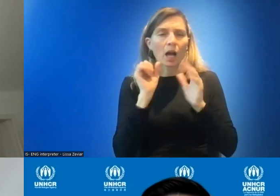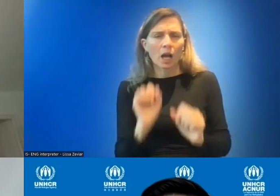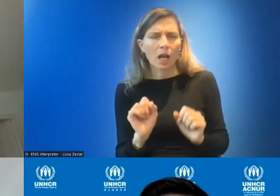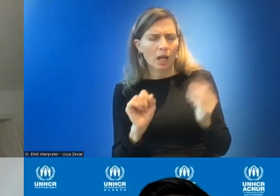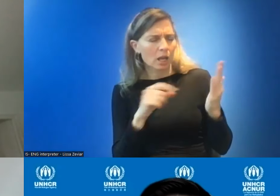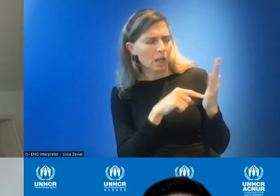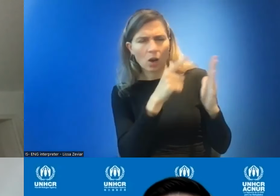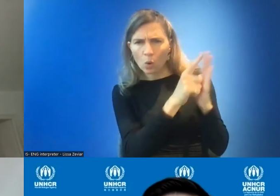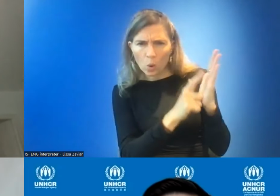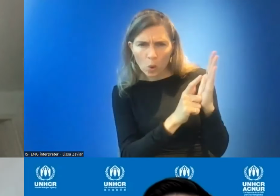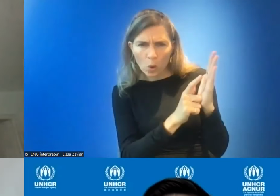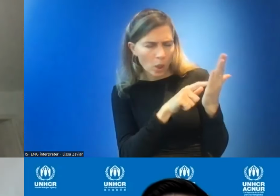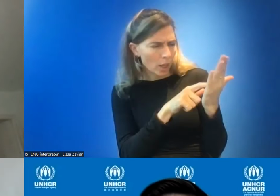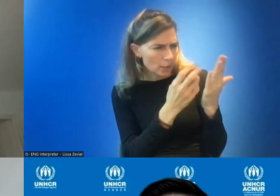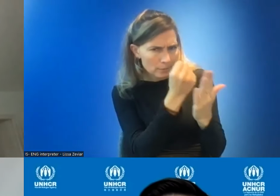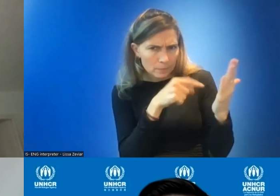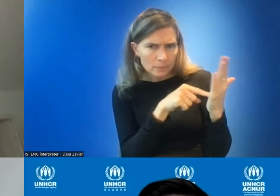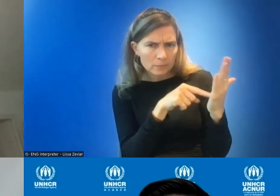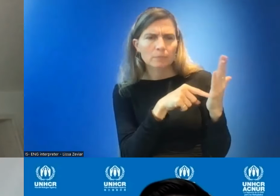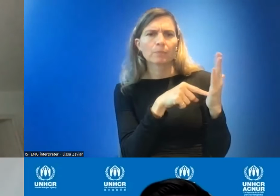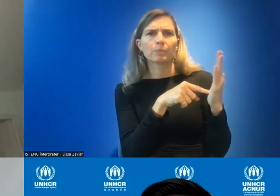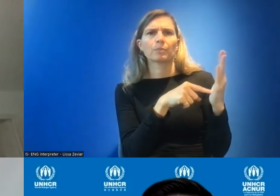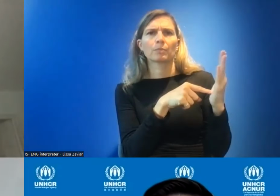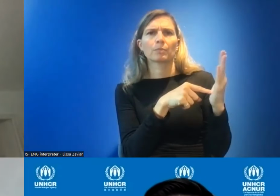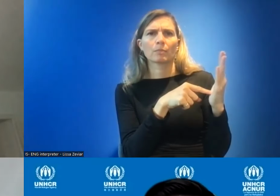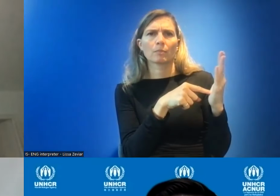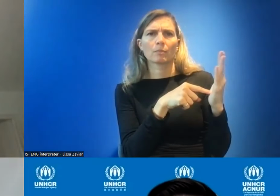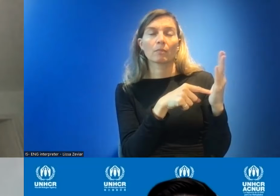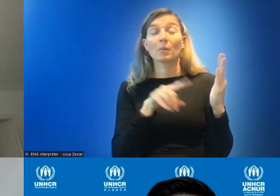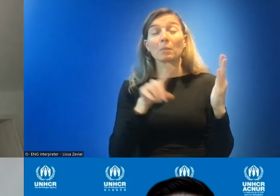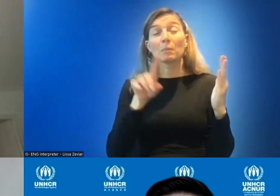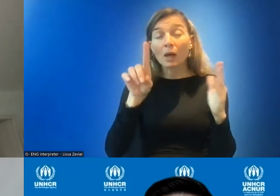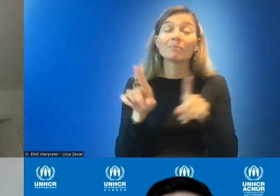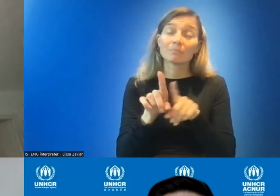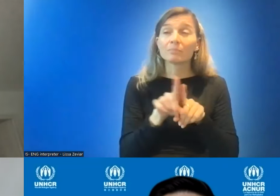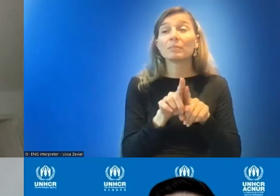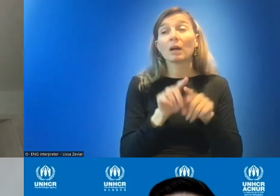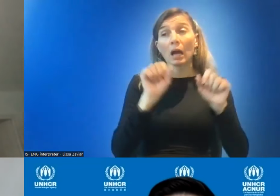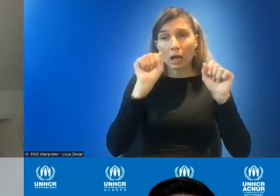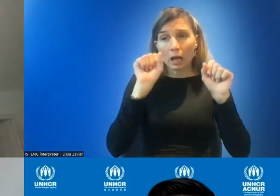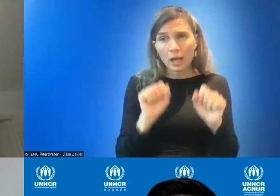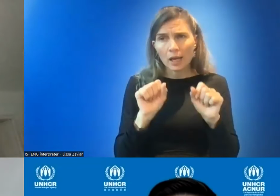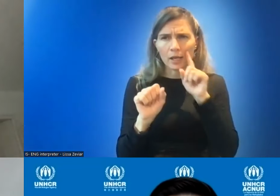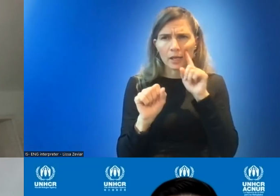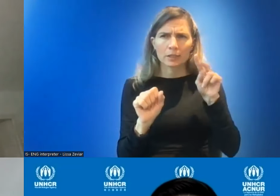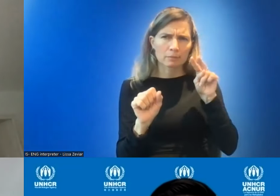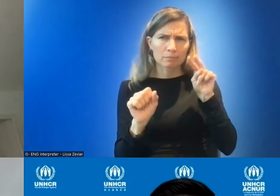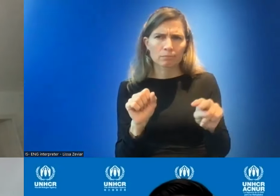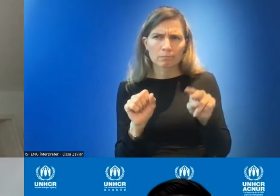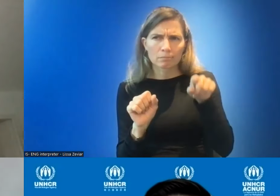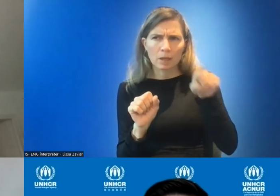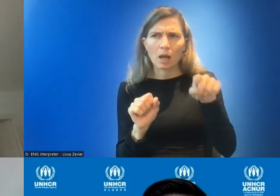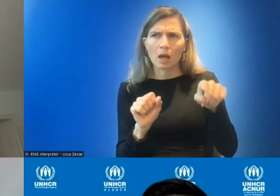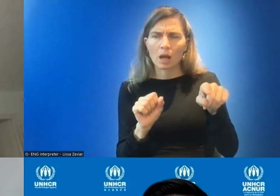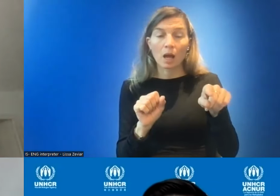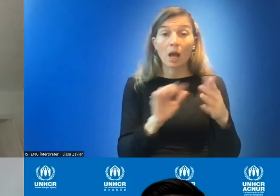mechanisms, also they look at the implementation and practice. So we can raise issues where we don't have access, or